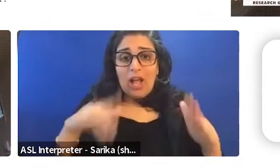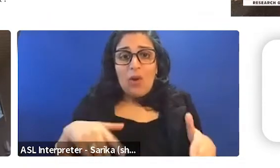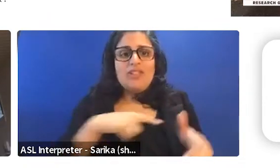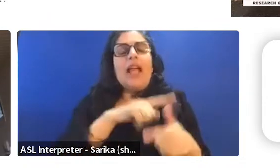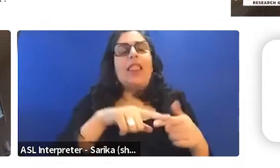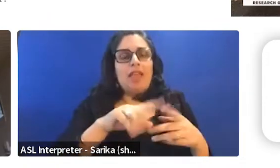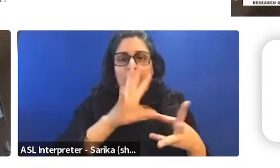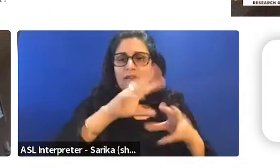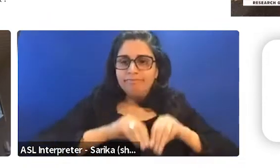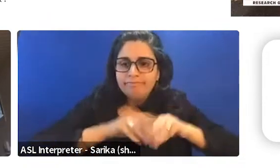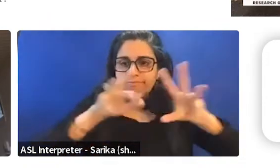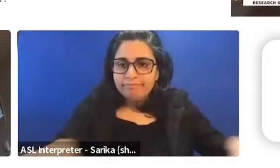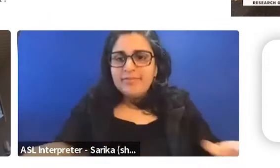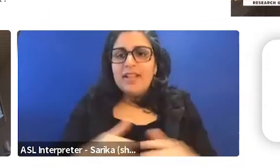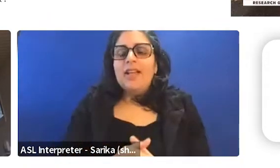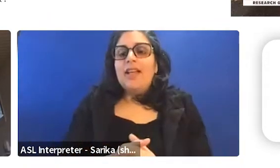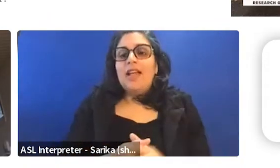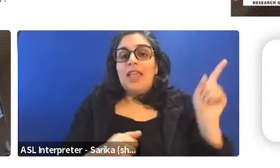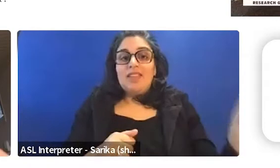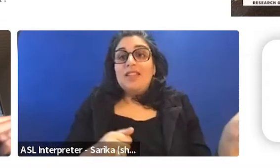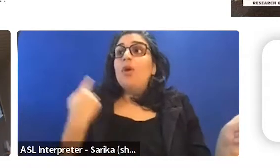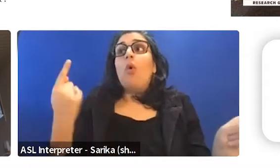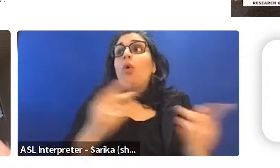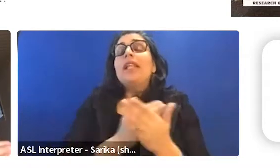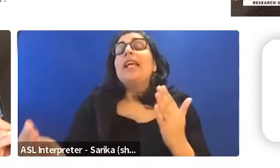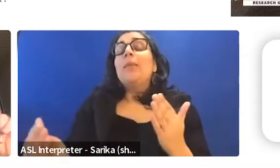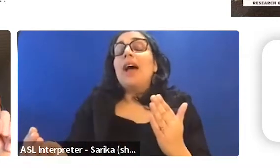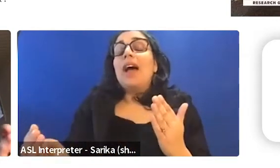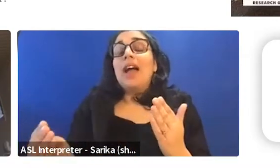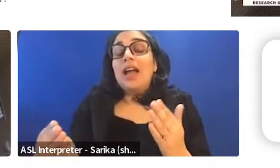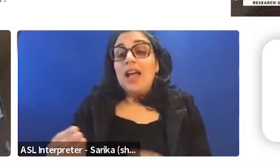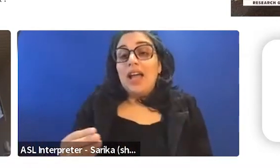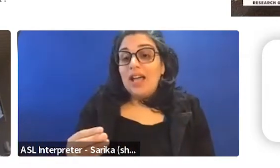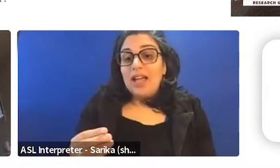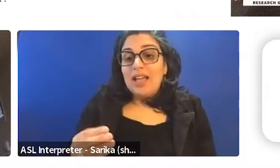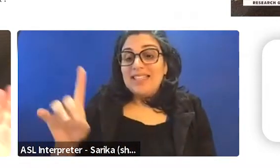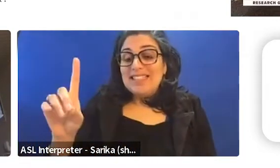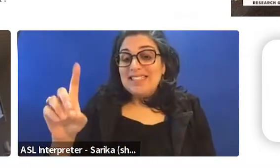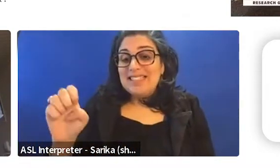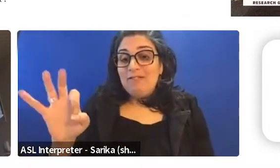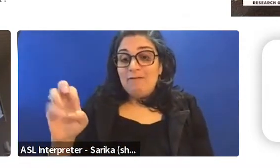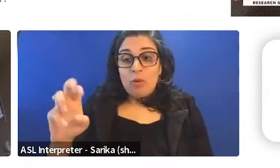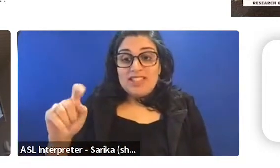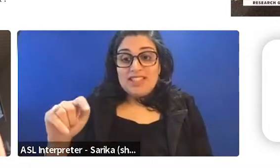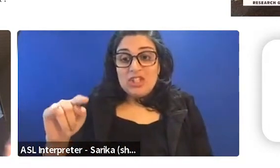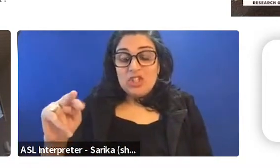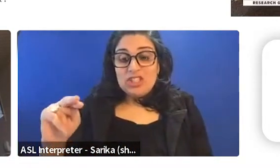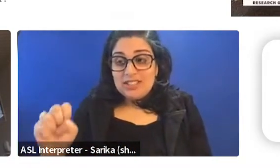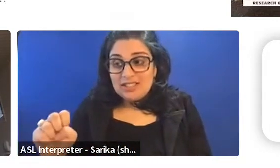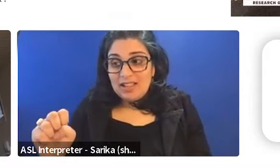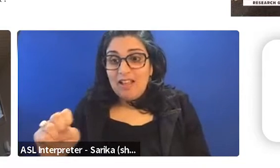only deforestation-free leather because our direct final suppliers are all in compliance with